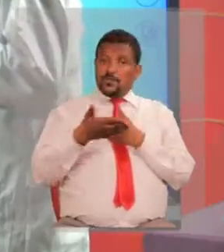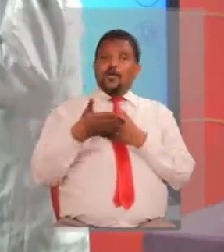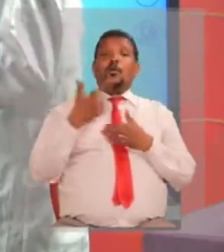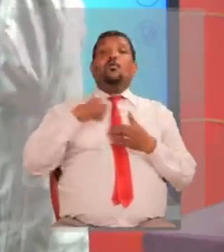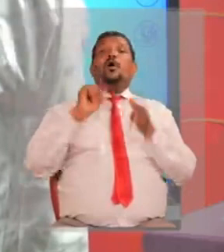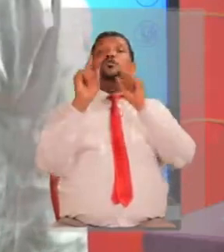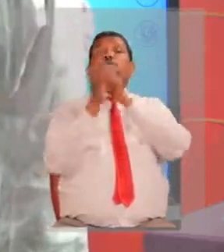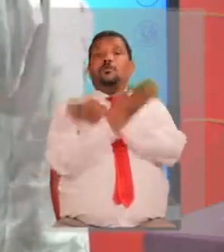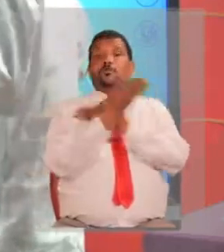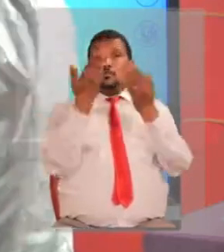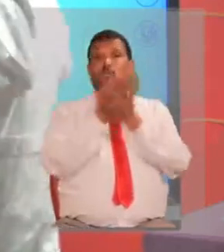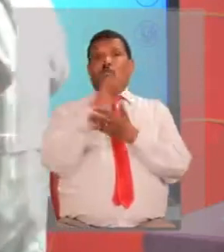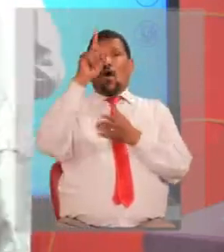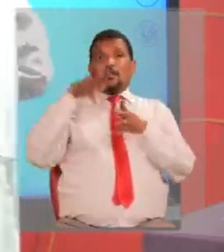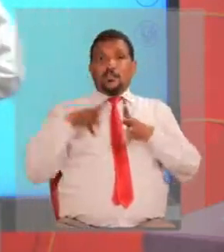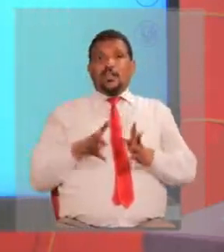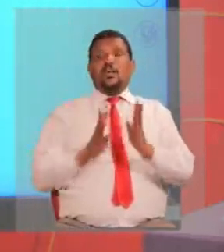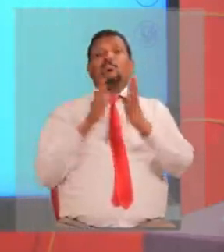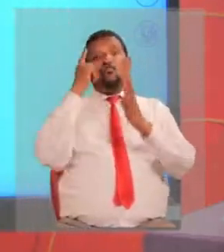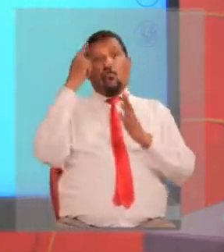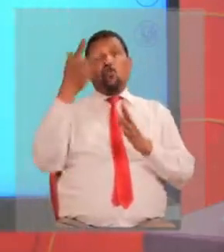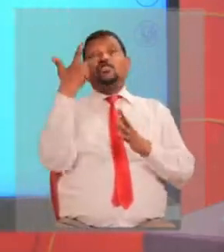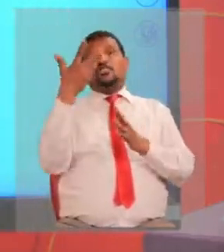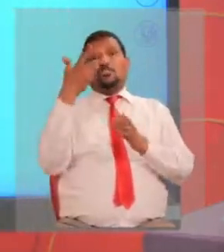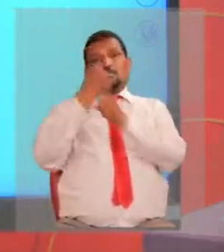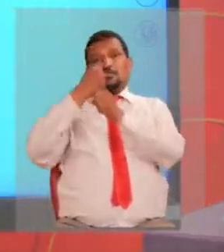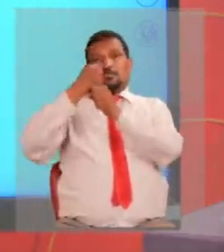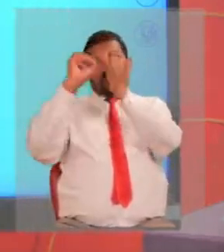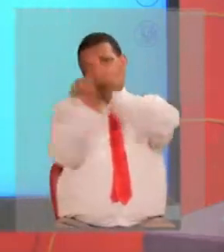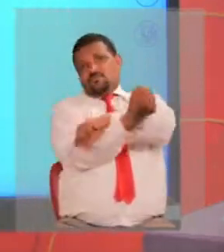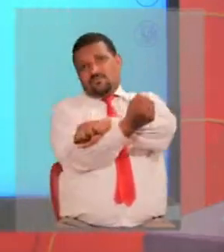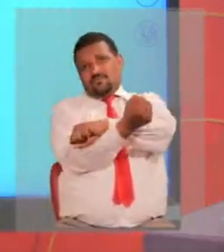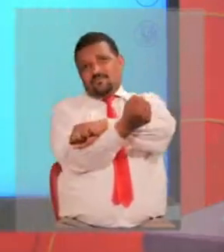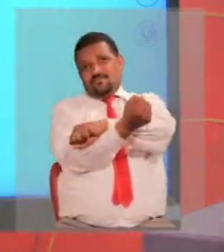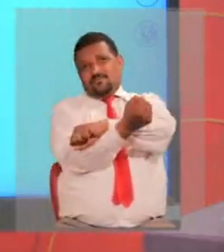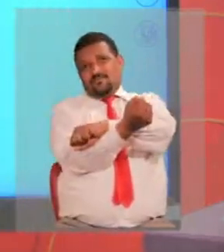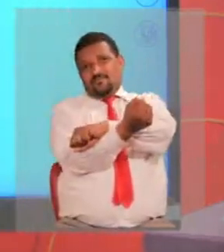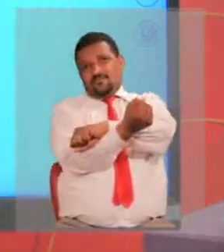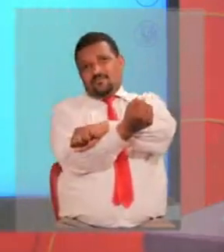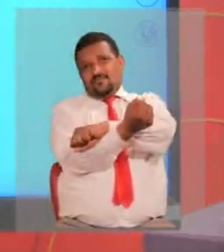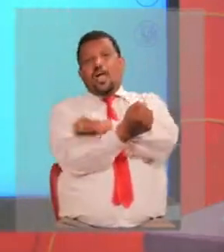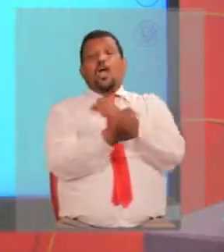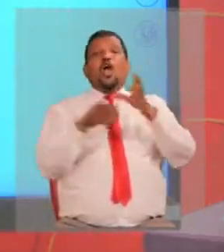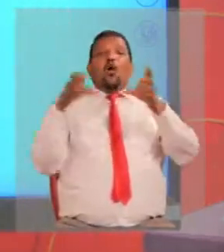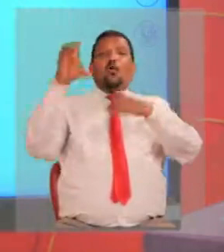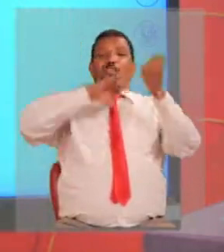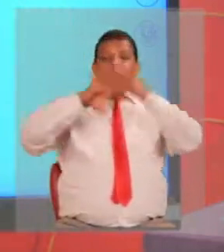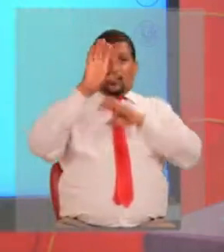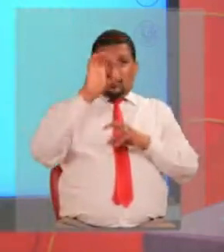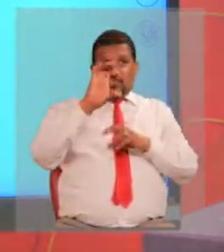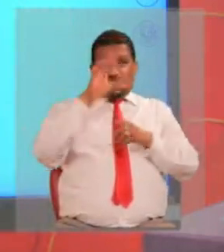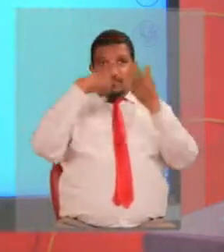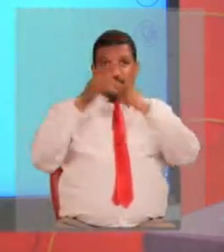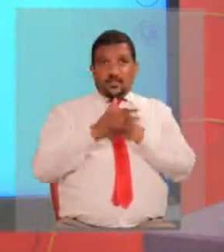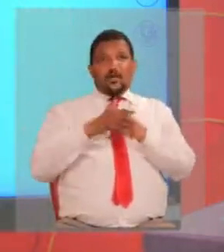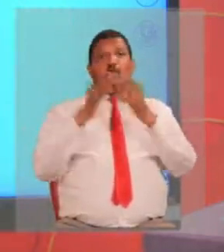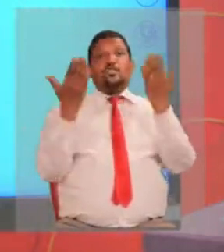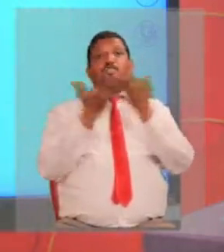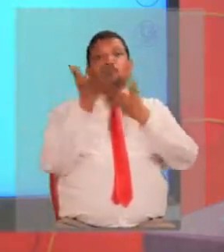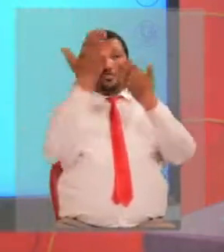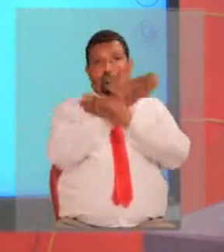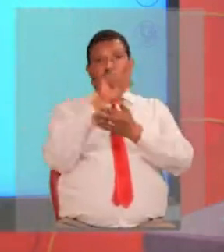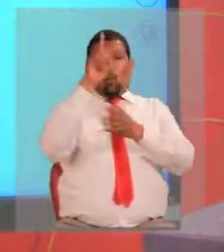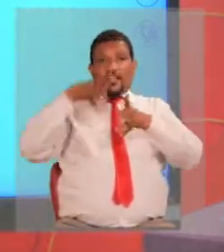are substituting 1 tractor for 3 labor. When we come across from combination B to C, we are